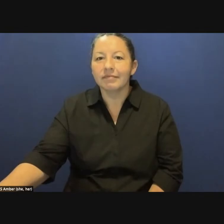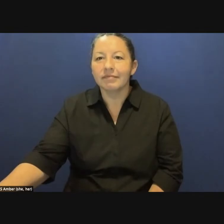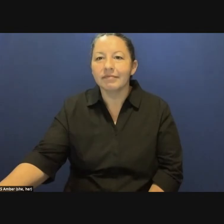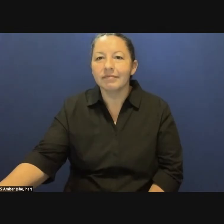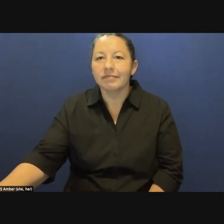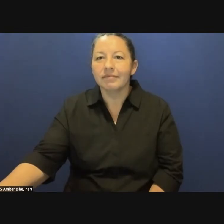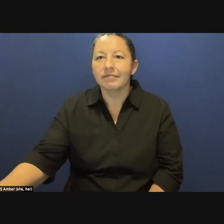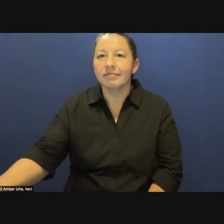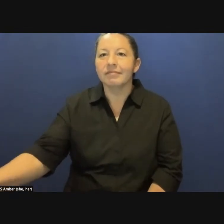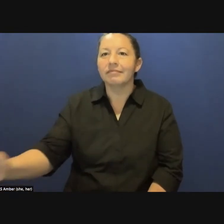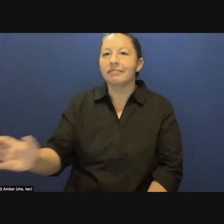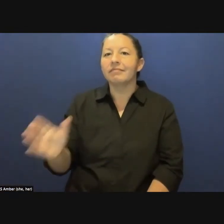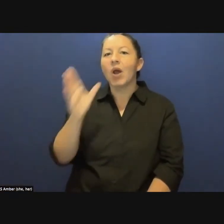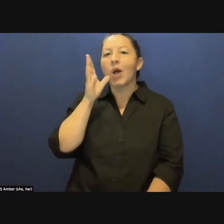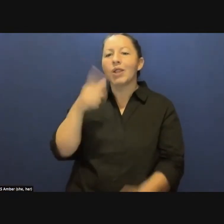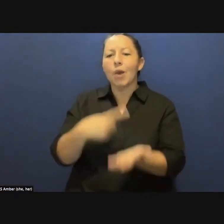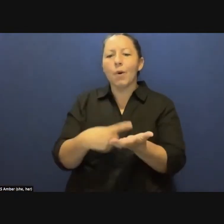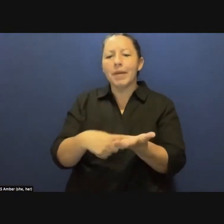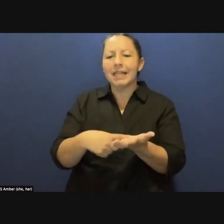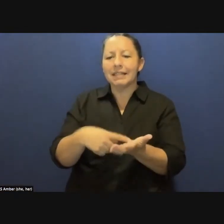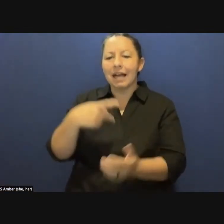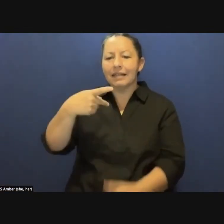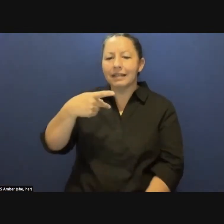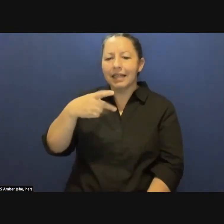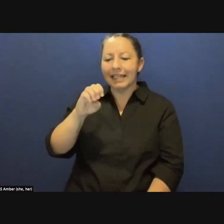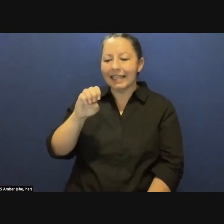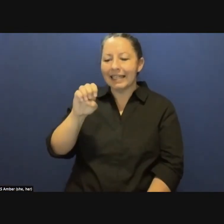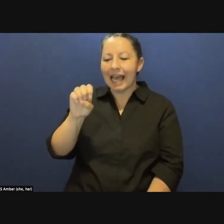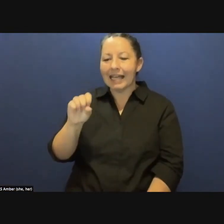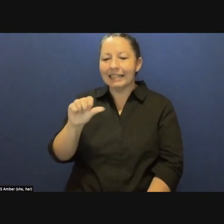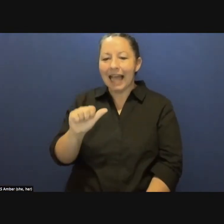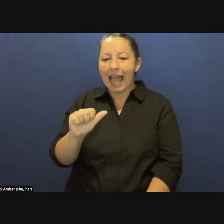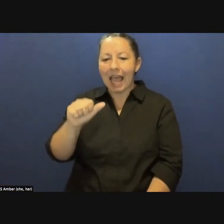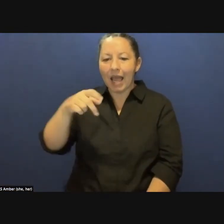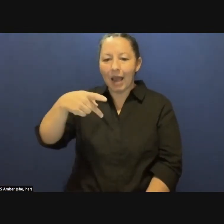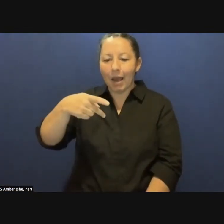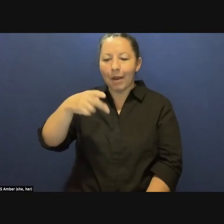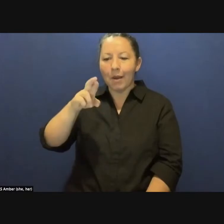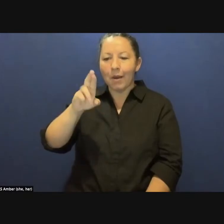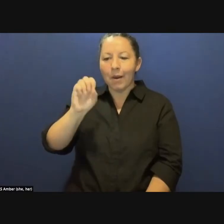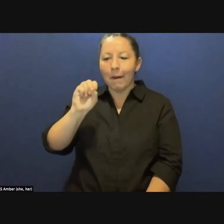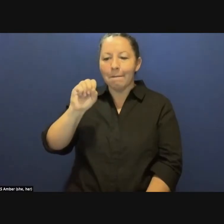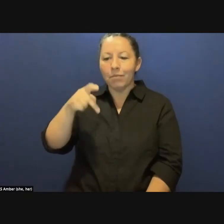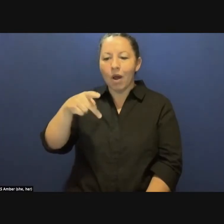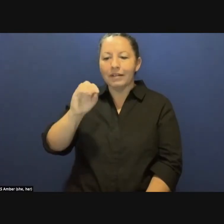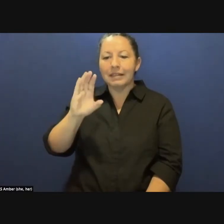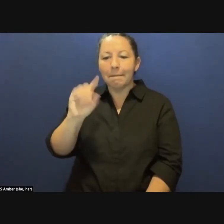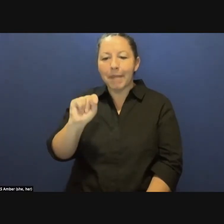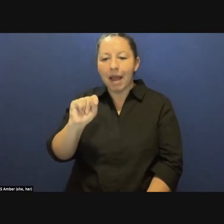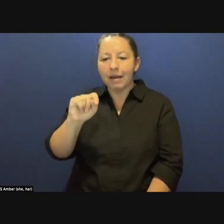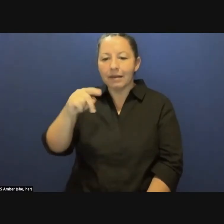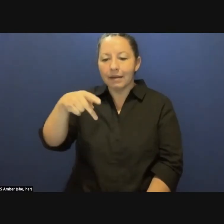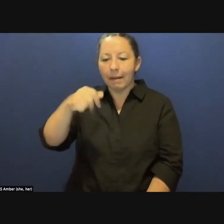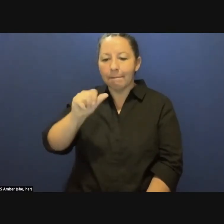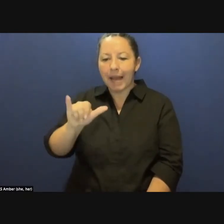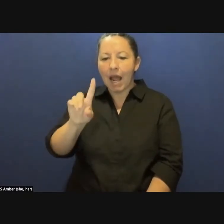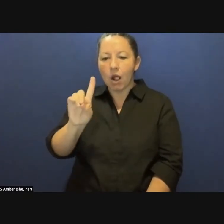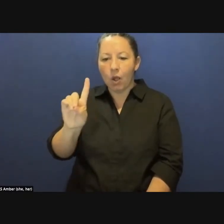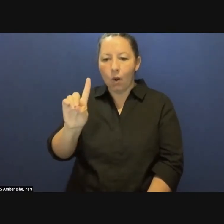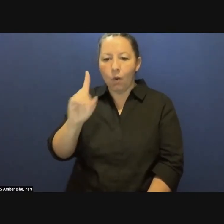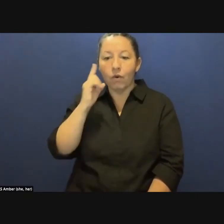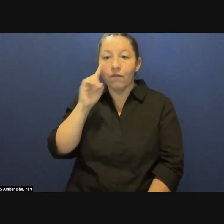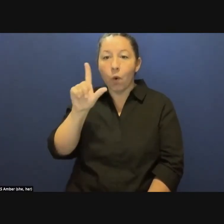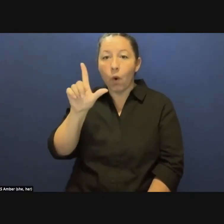Still saying? It's still saying the same thing. Can somebody else bring my slides up? I sent them onto the Dropbox. Ricky, do you